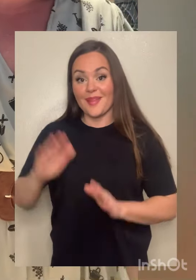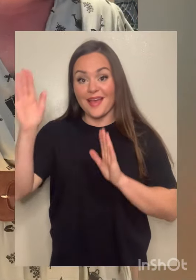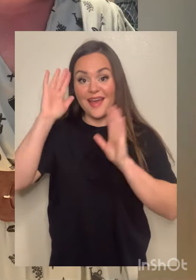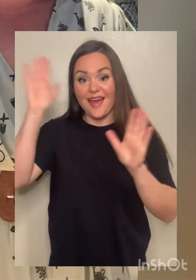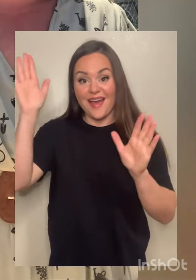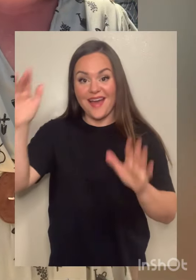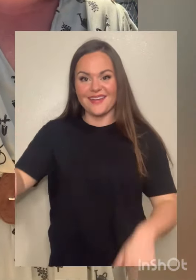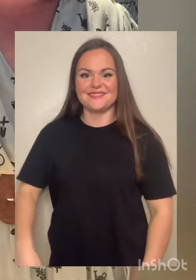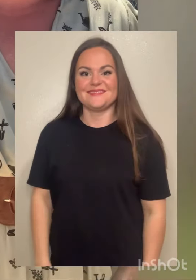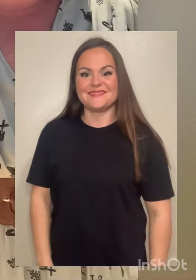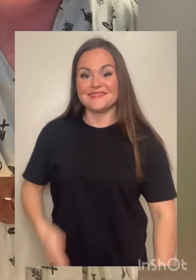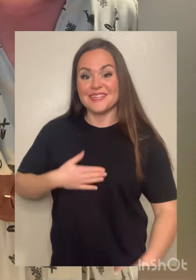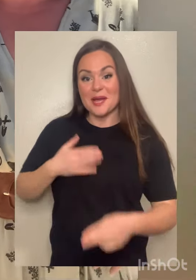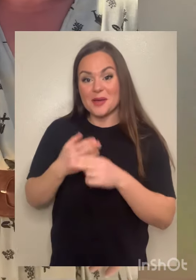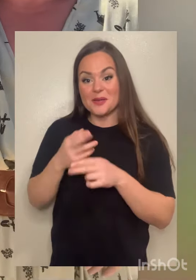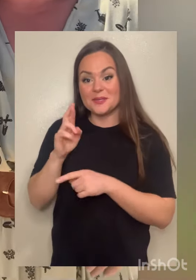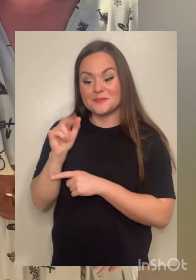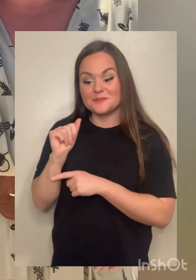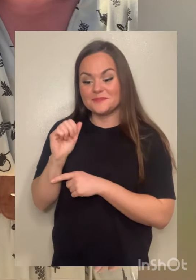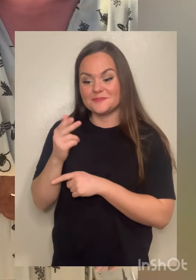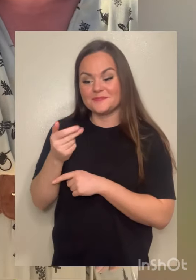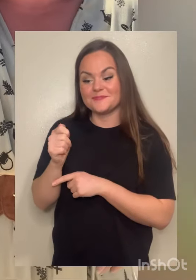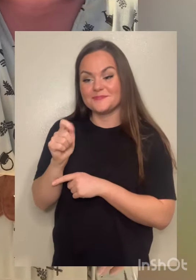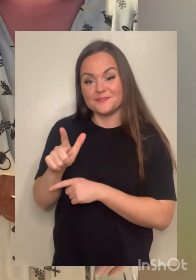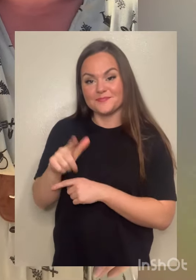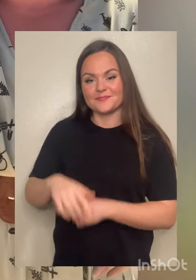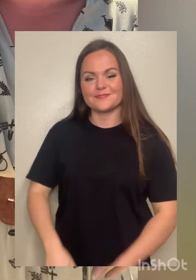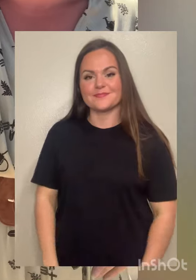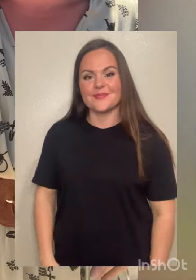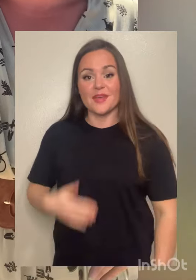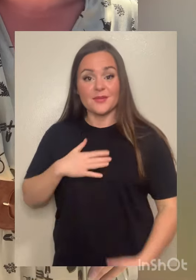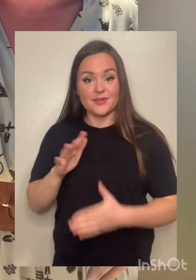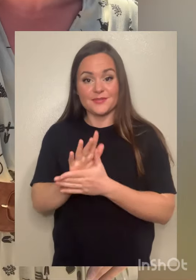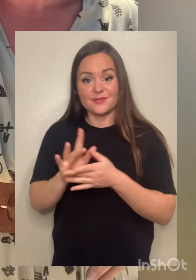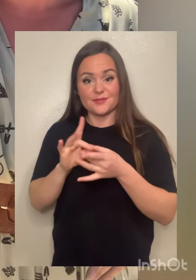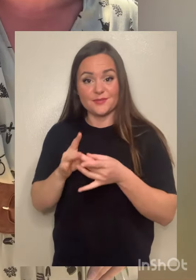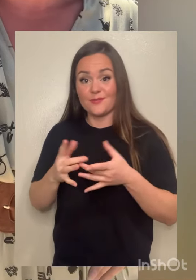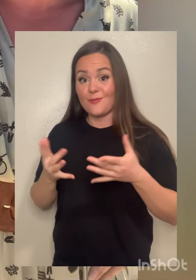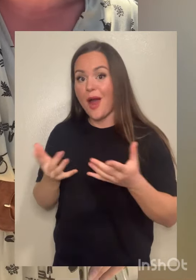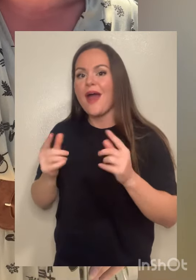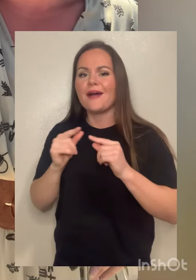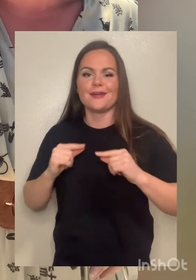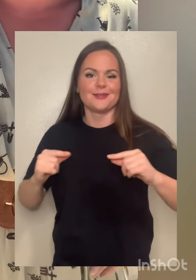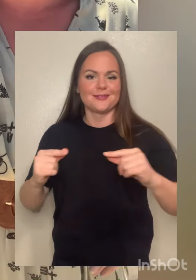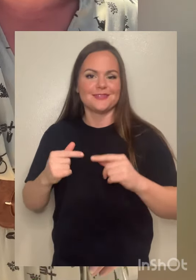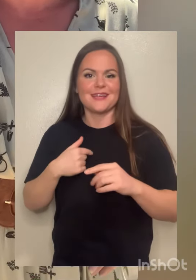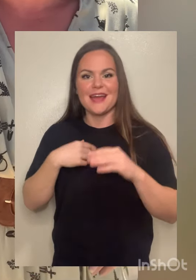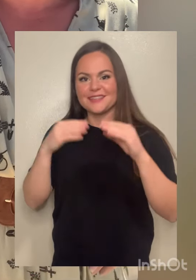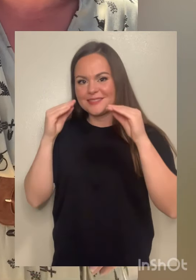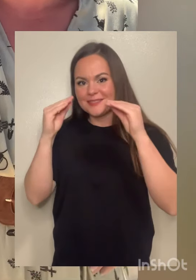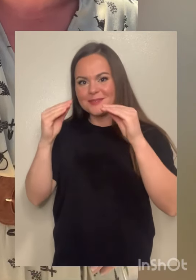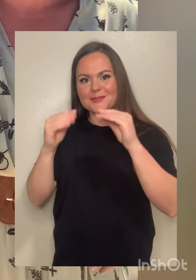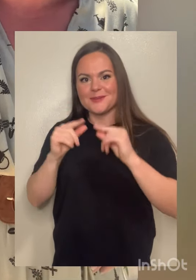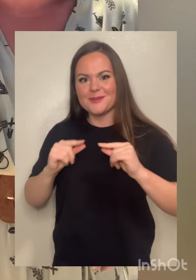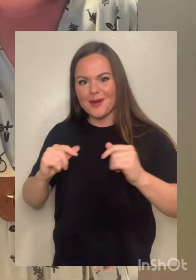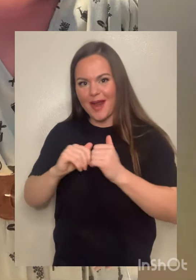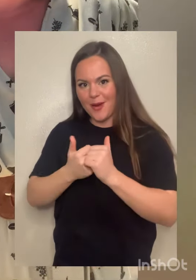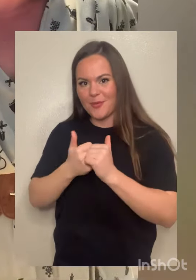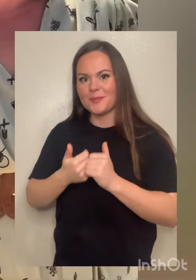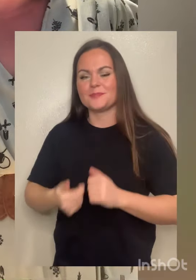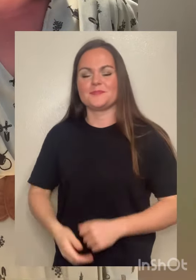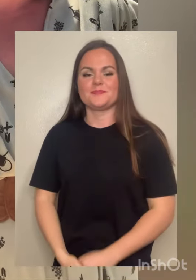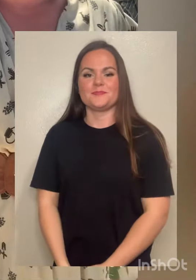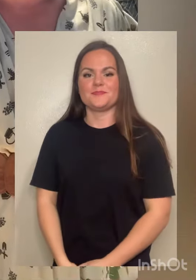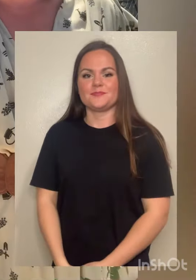everybody, welcome back. It's Rachel again. If you are new here, all I talk about is gardening, and I try to help people learn how to grow